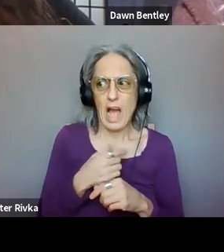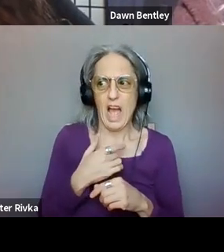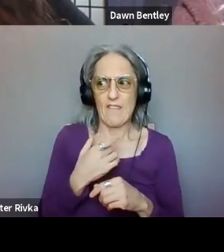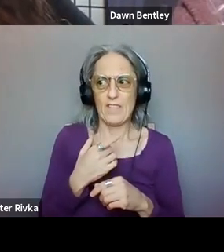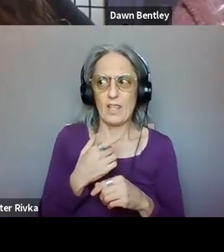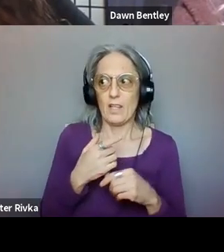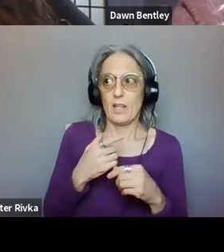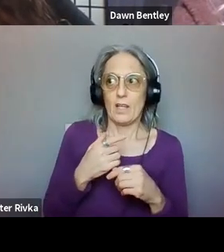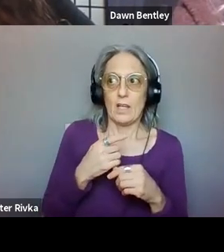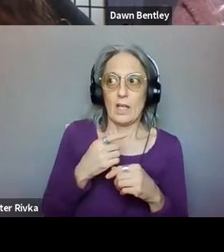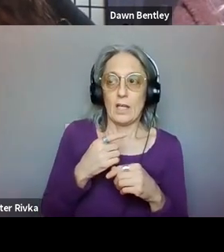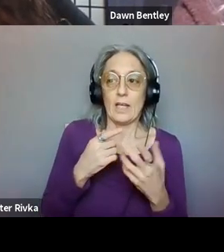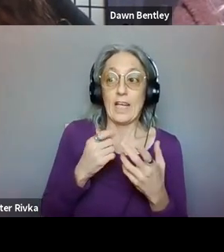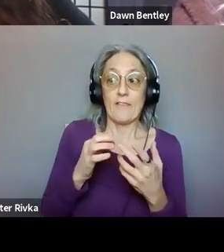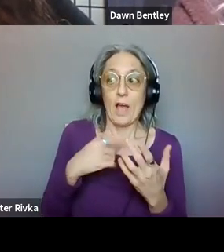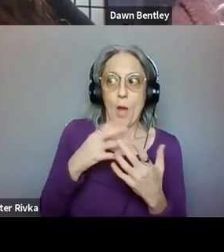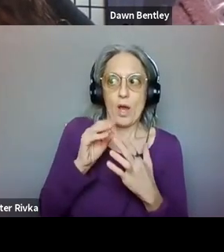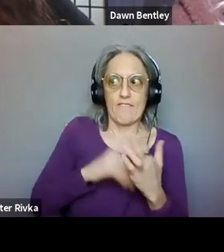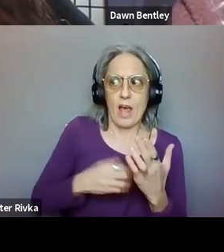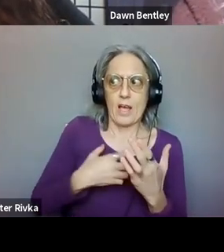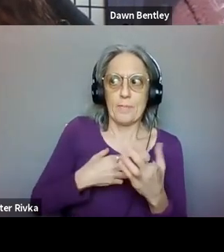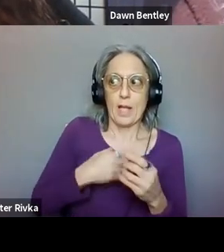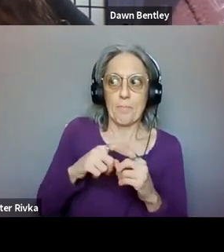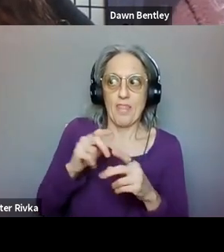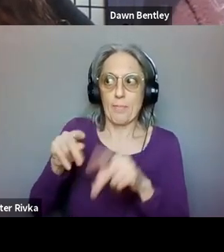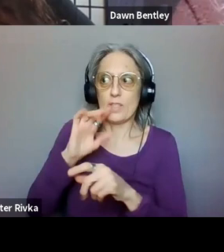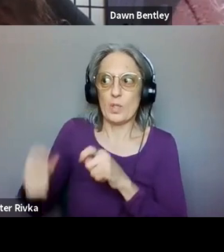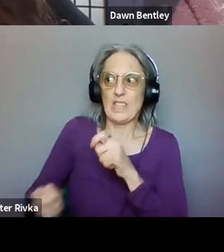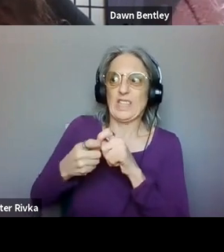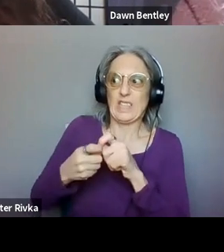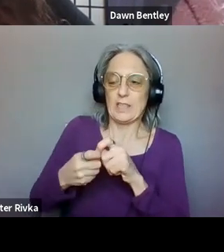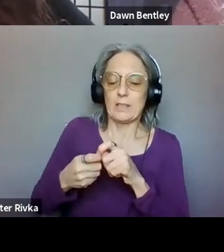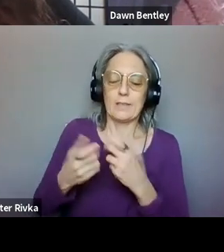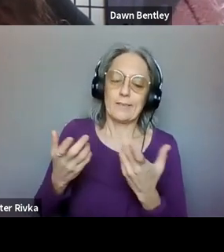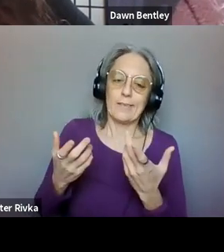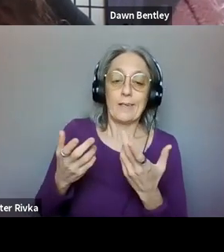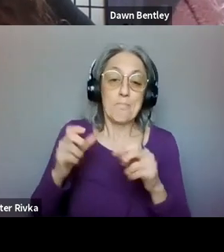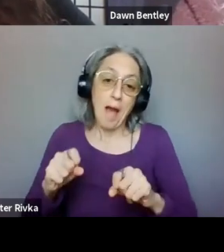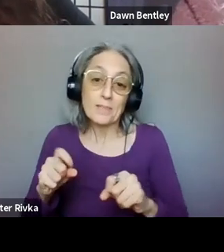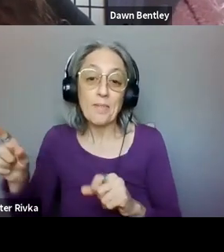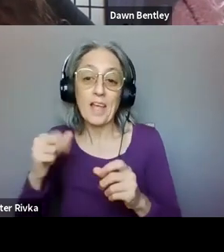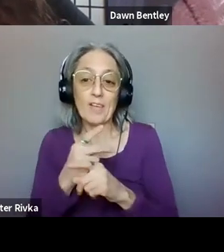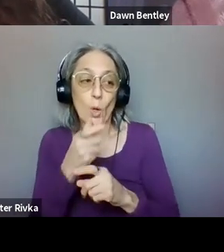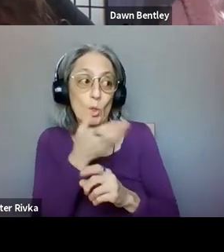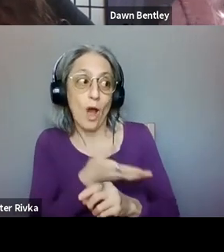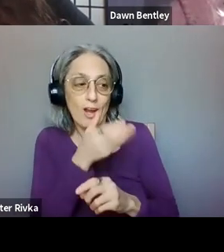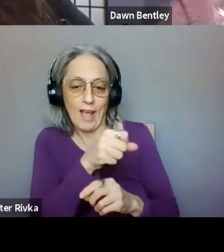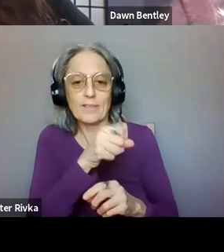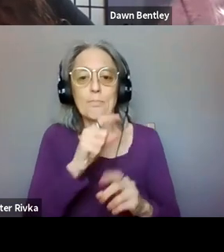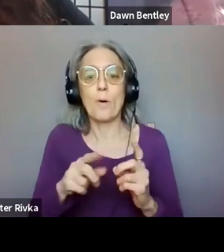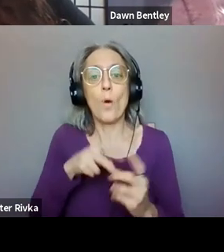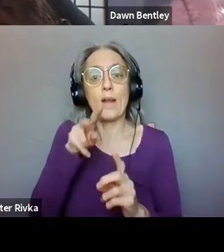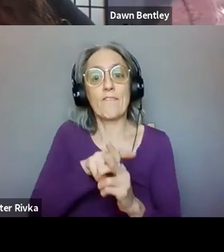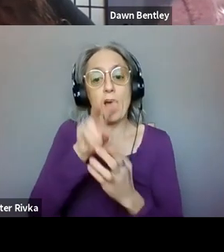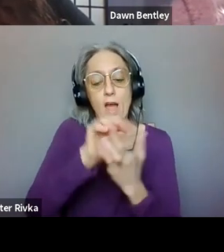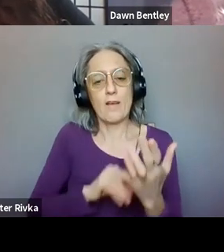if they find out that you complain about it. Actually, a lot of times they can figure out who it was. But if you want to file it anonymously, if we have a